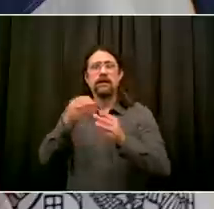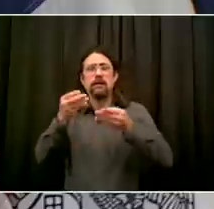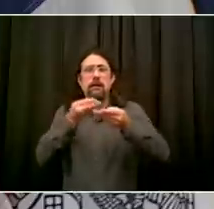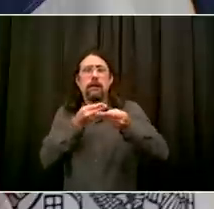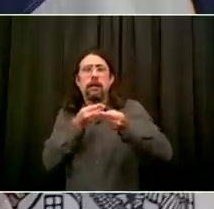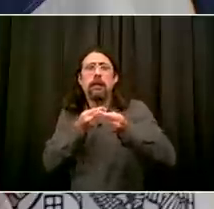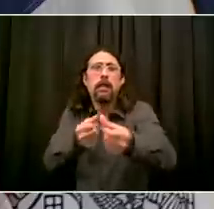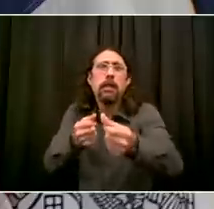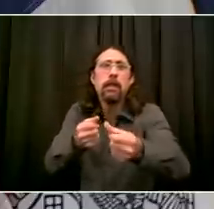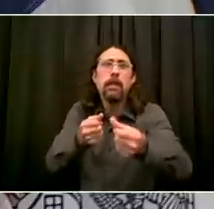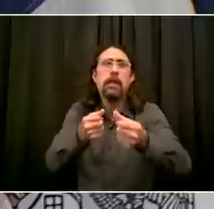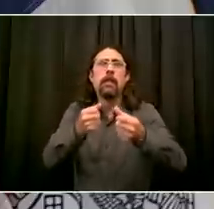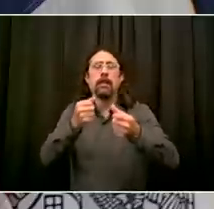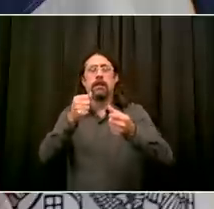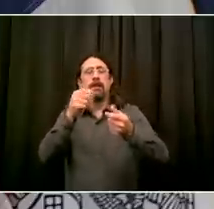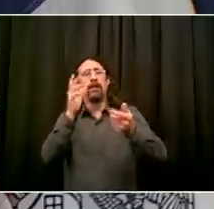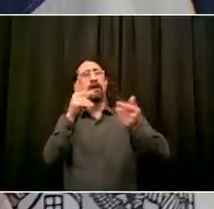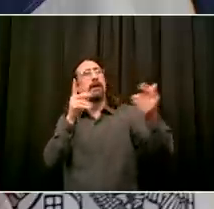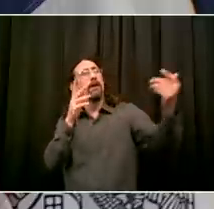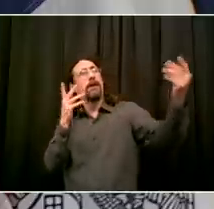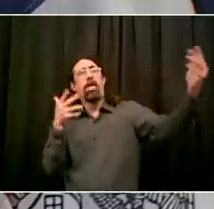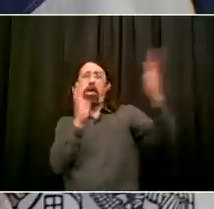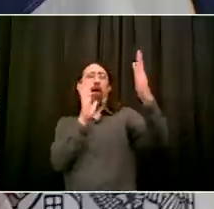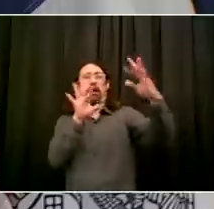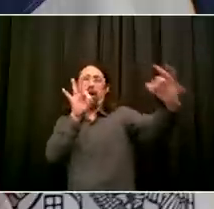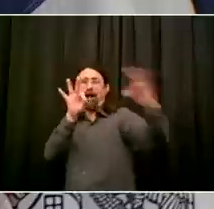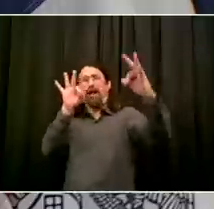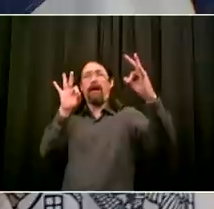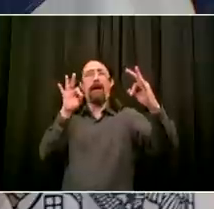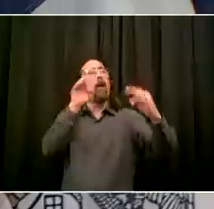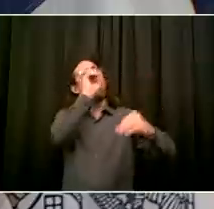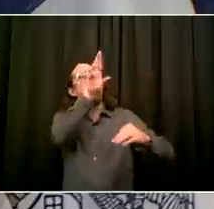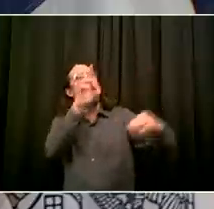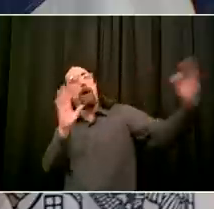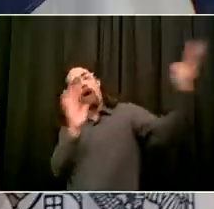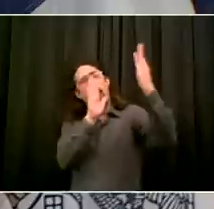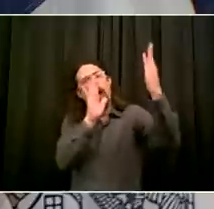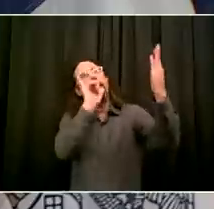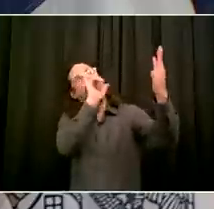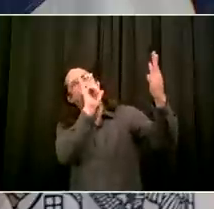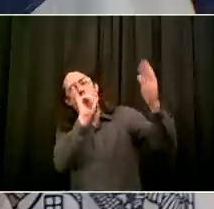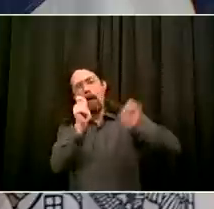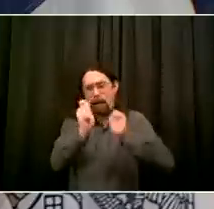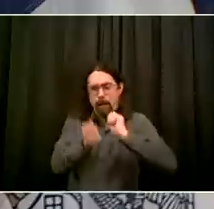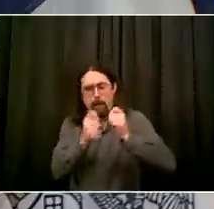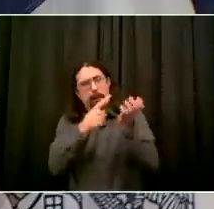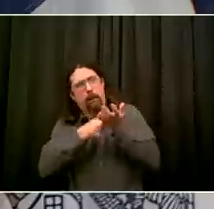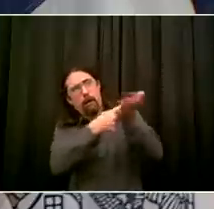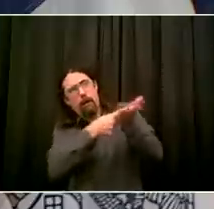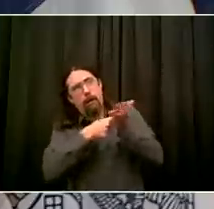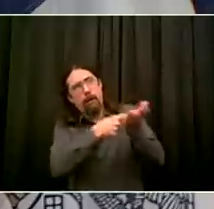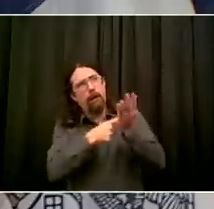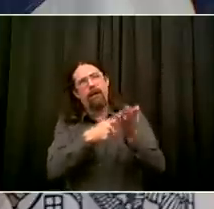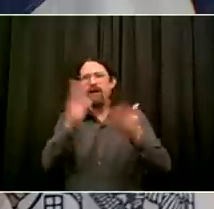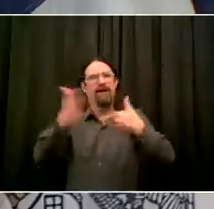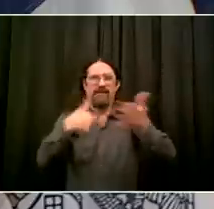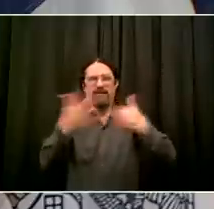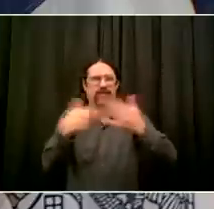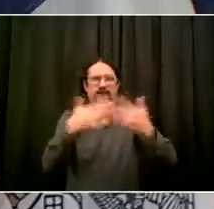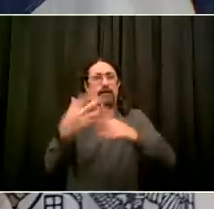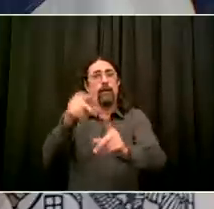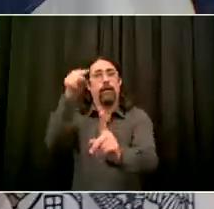Good morning, Mr. Mayor. How are you doing? Good, Marcia. How you been? My first question has to do with